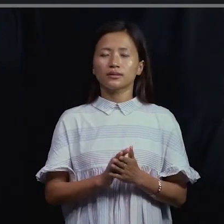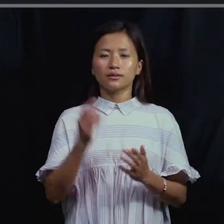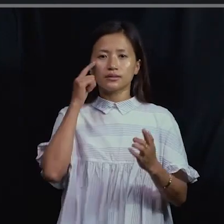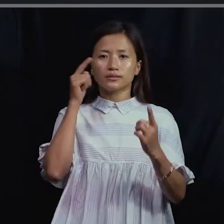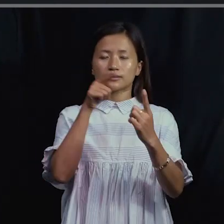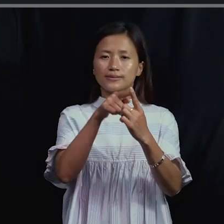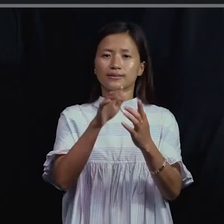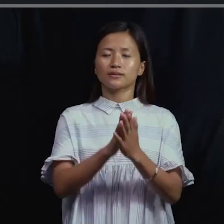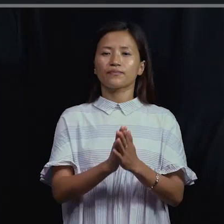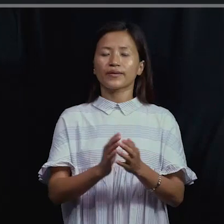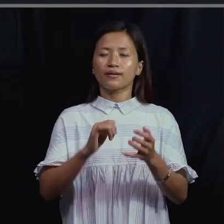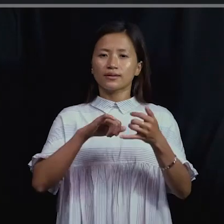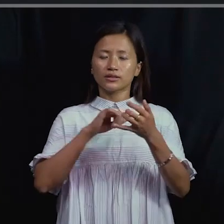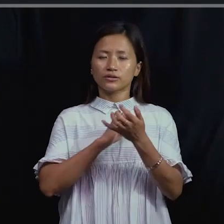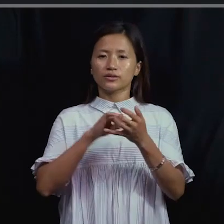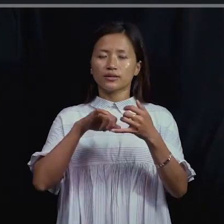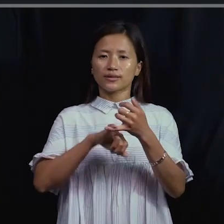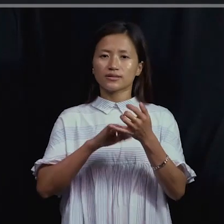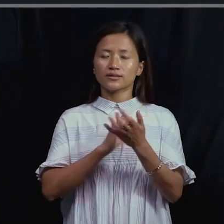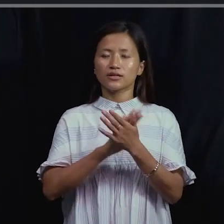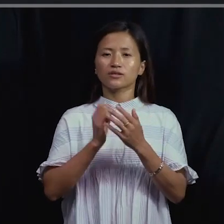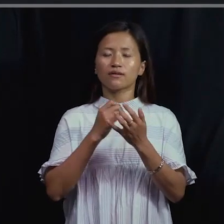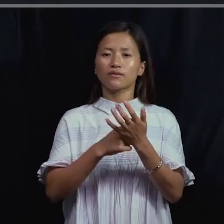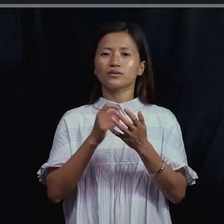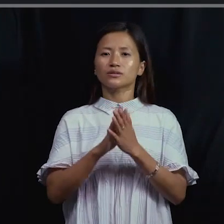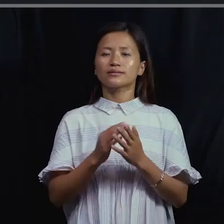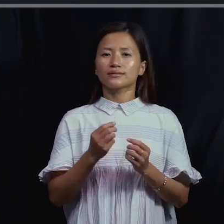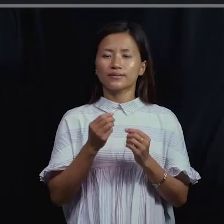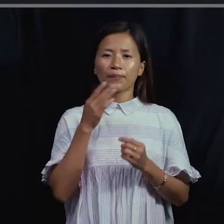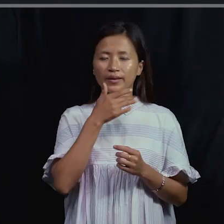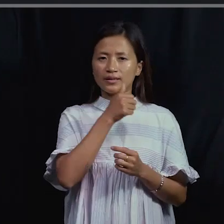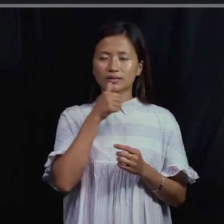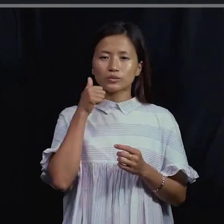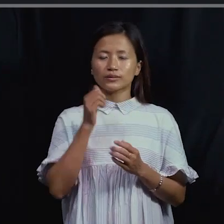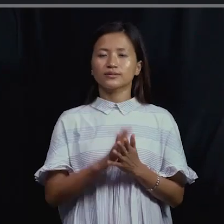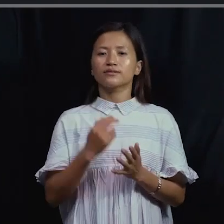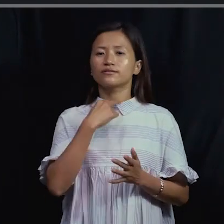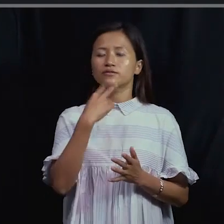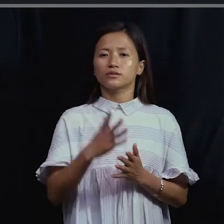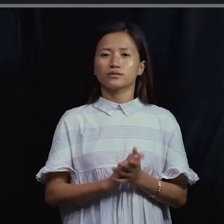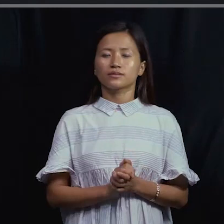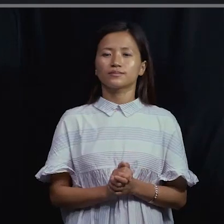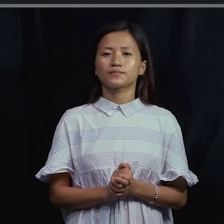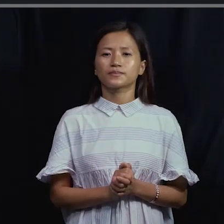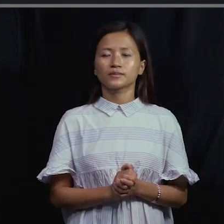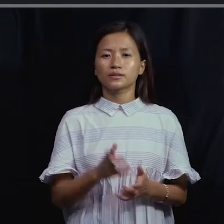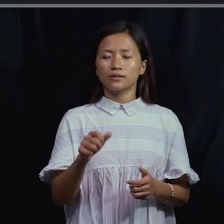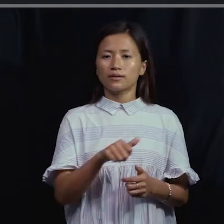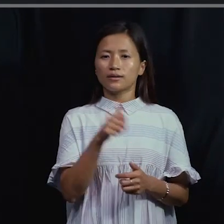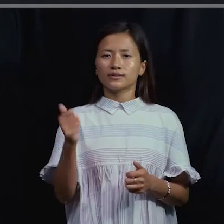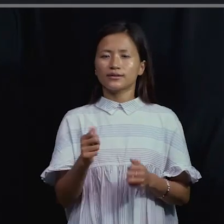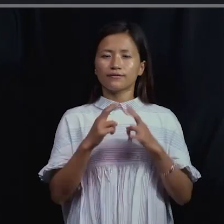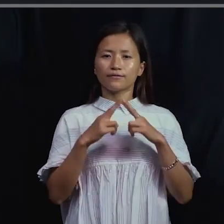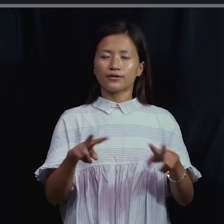a shrillness in their voice. That means they become very sweet in their voice also. And another very